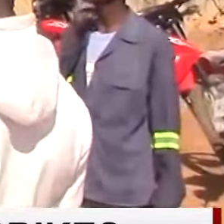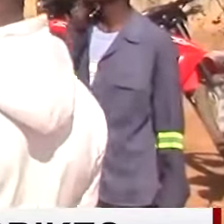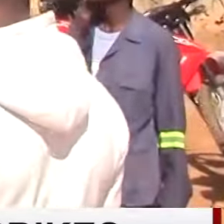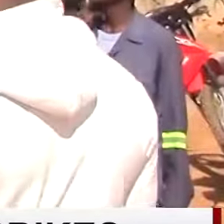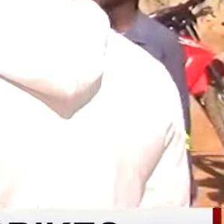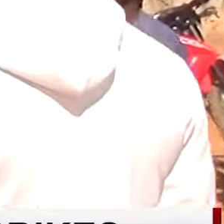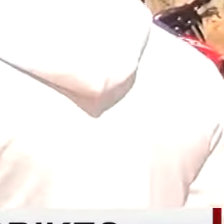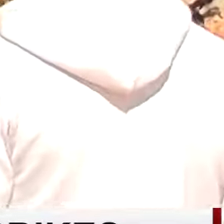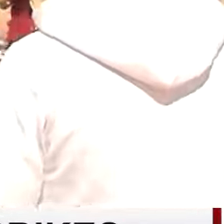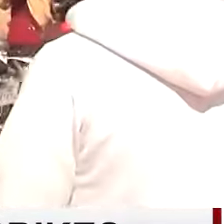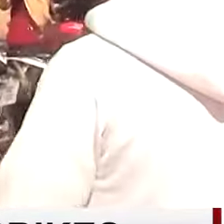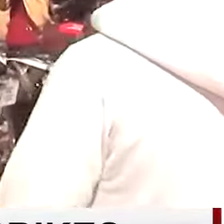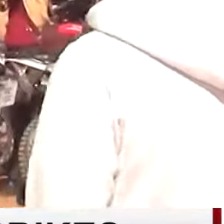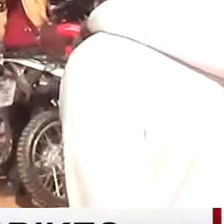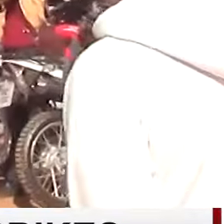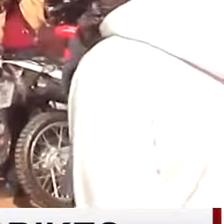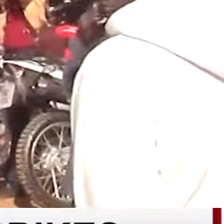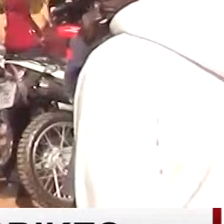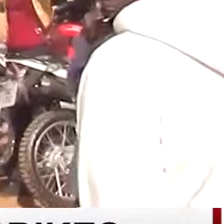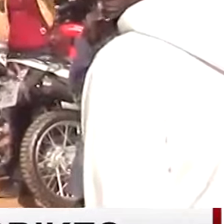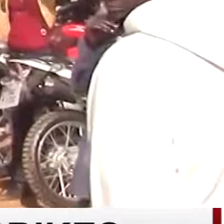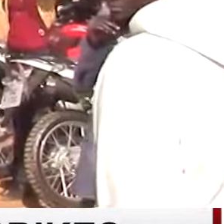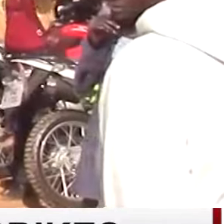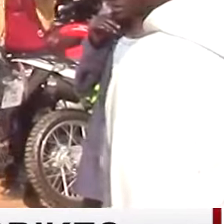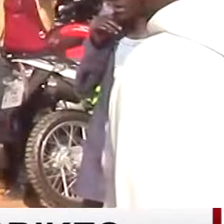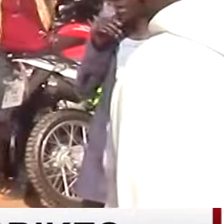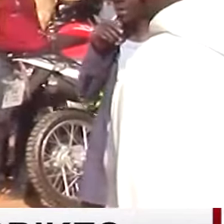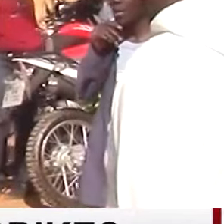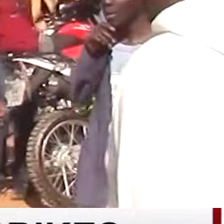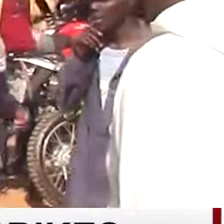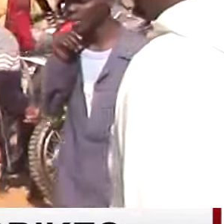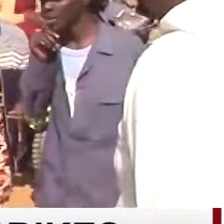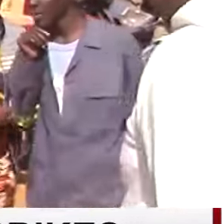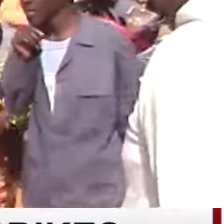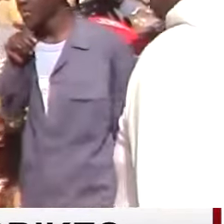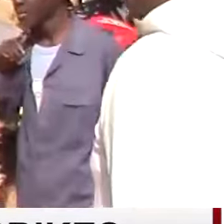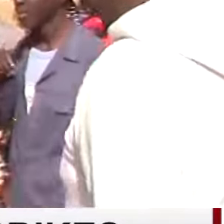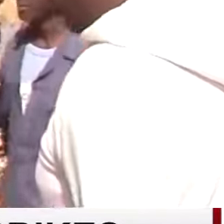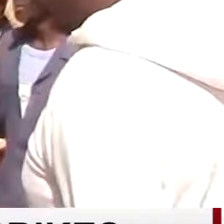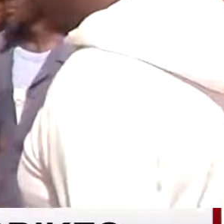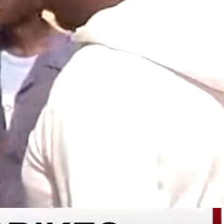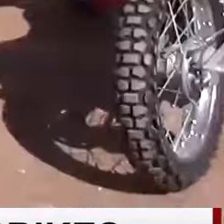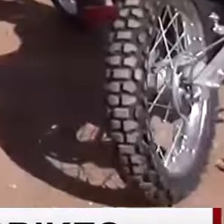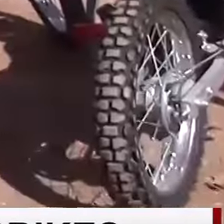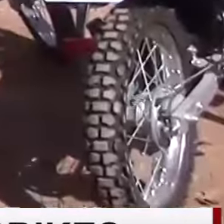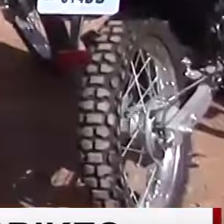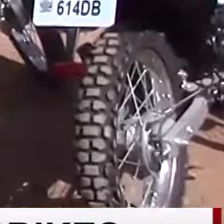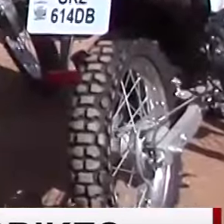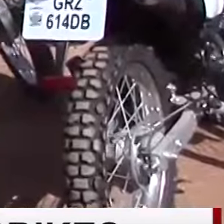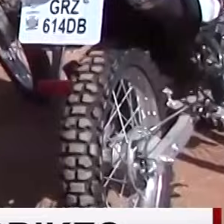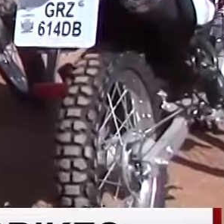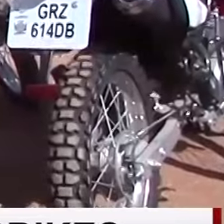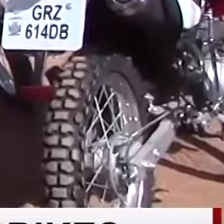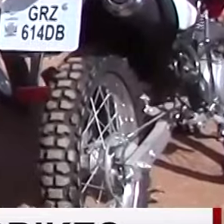expect to have improved extension services. Our farmers to benefit from extension services. Sheila